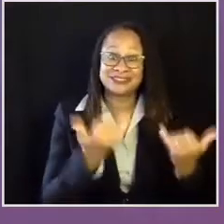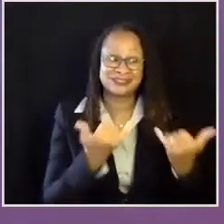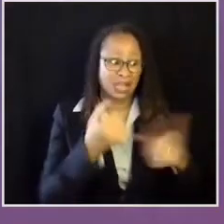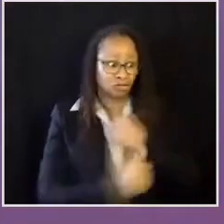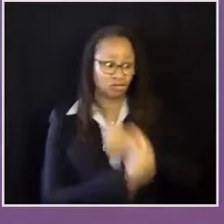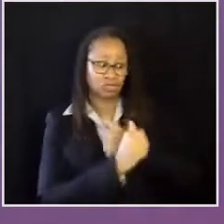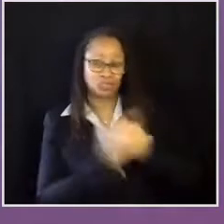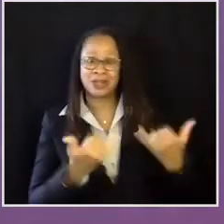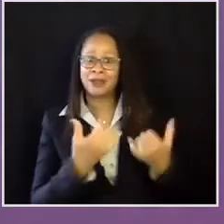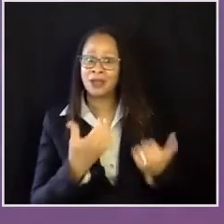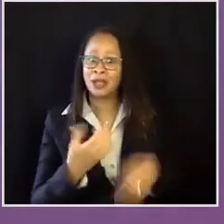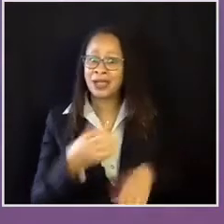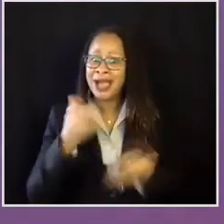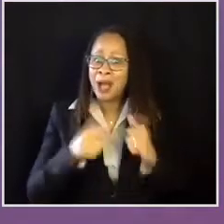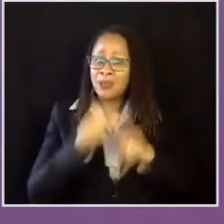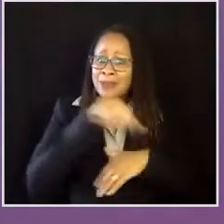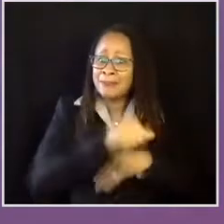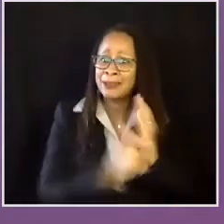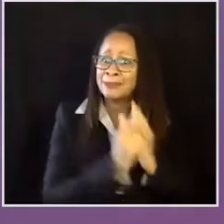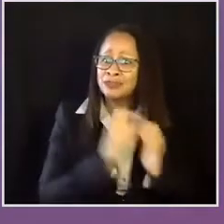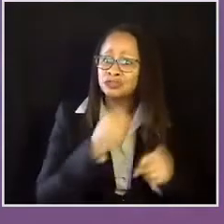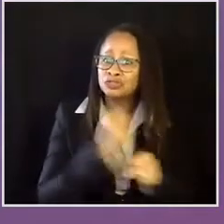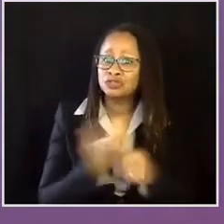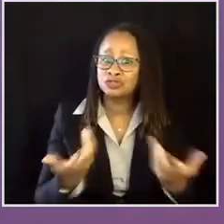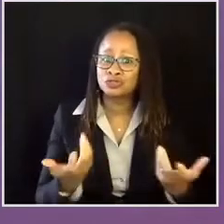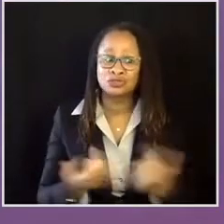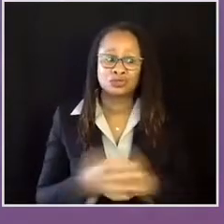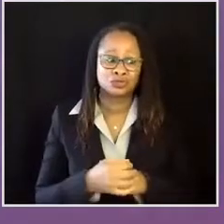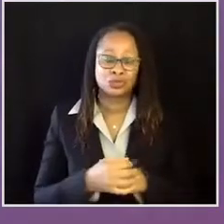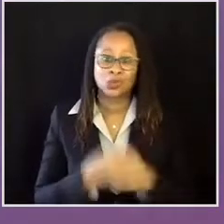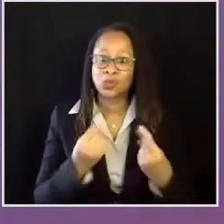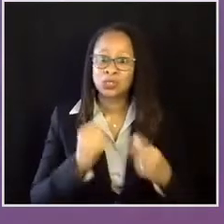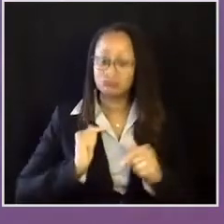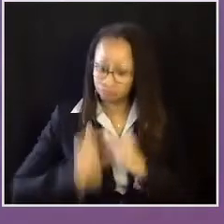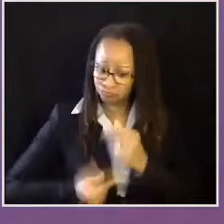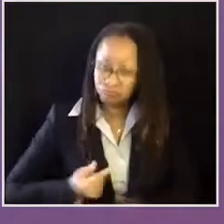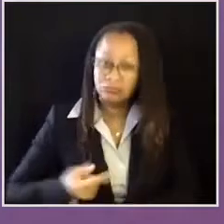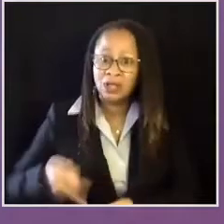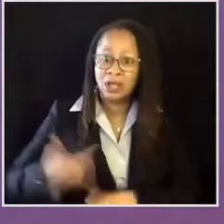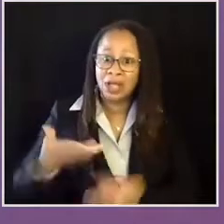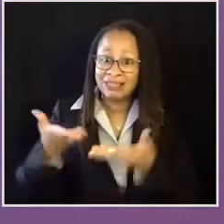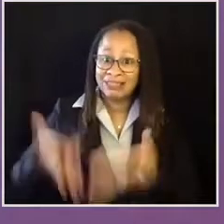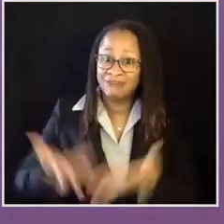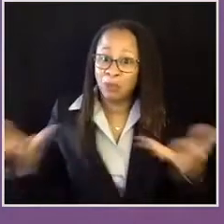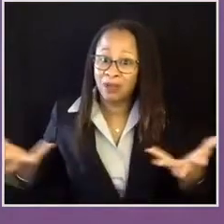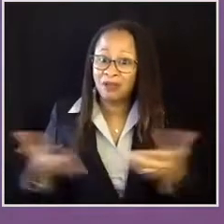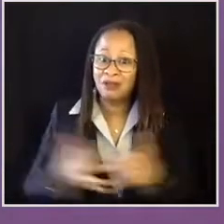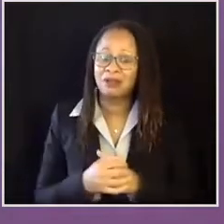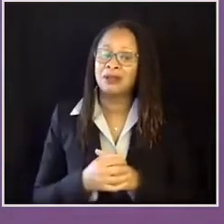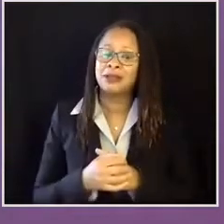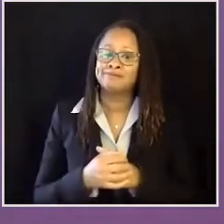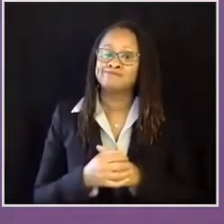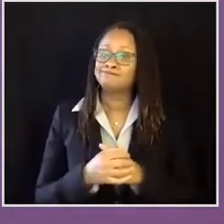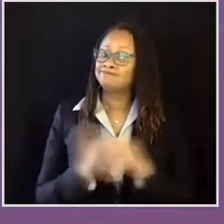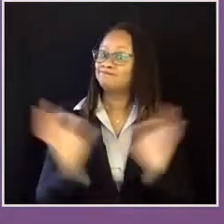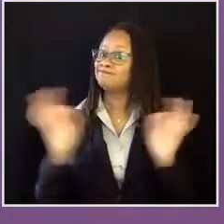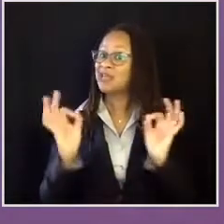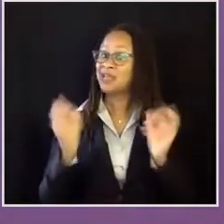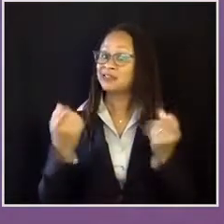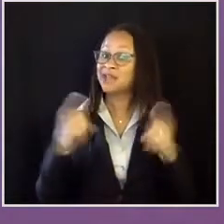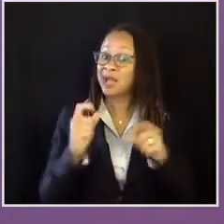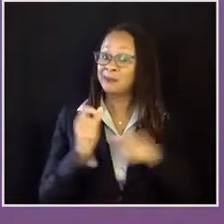bills this year? What will be left to pass on to their kids? And none of this is happening in a vacuum.